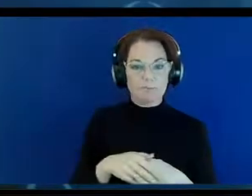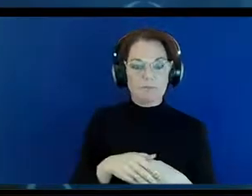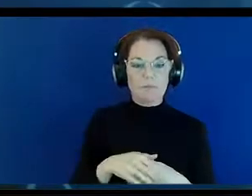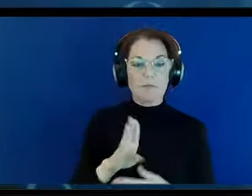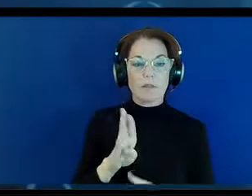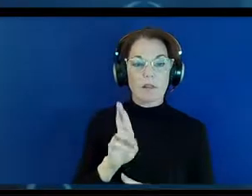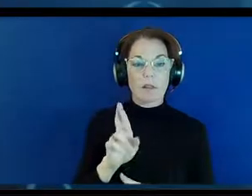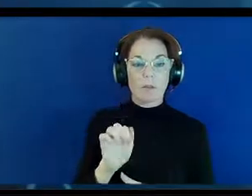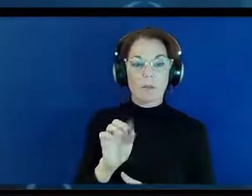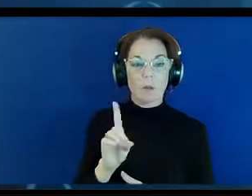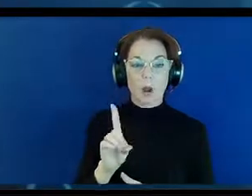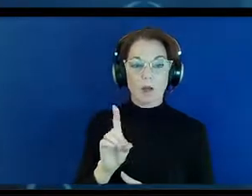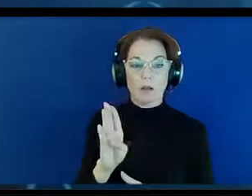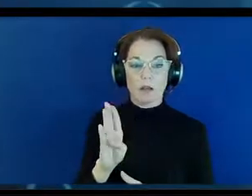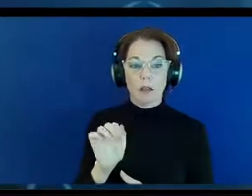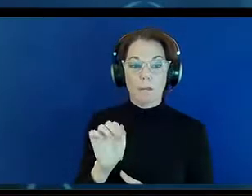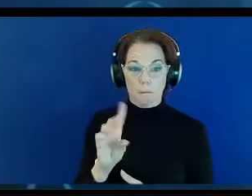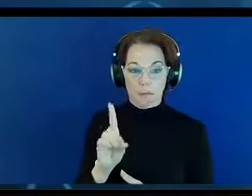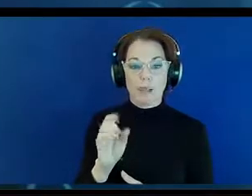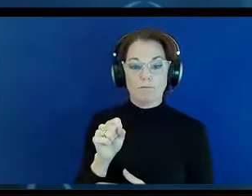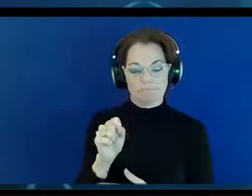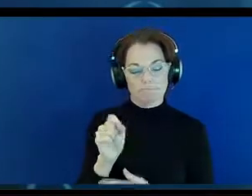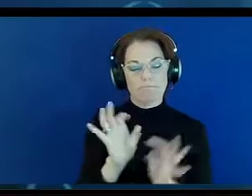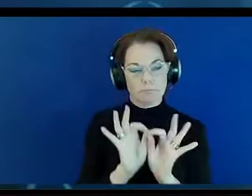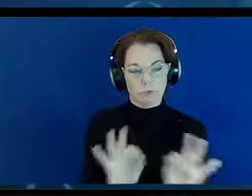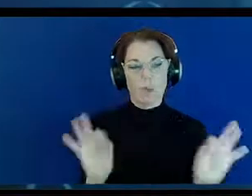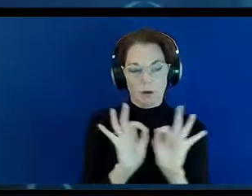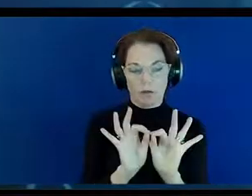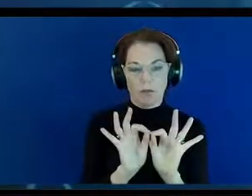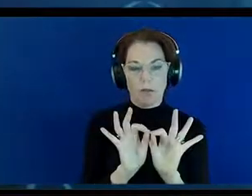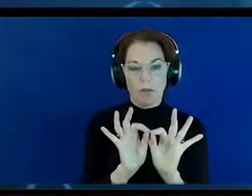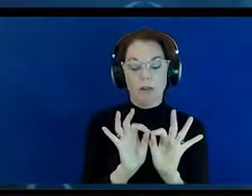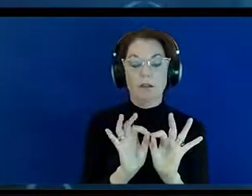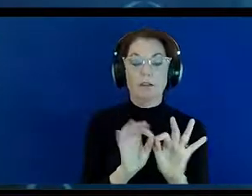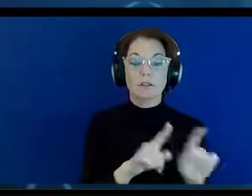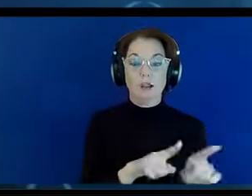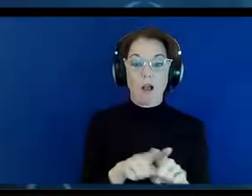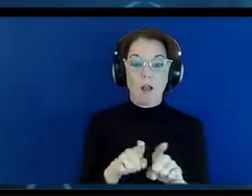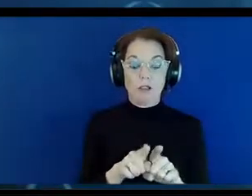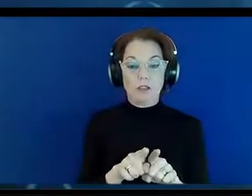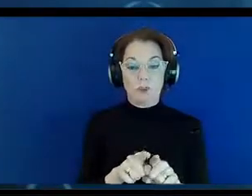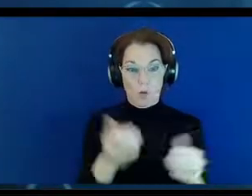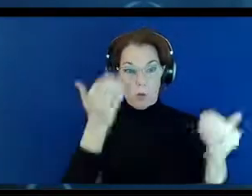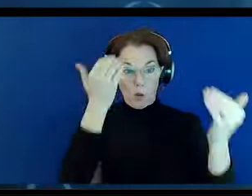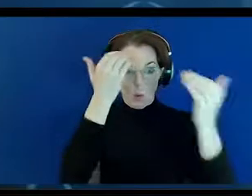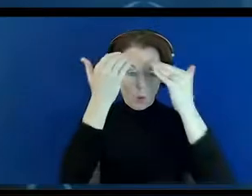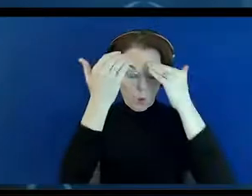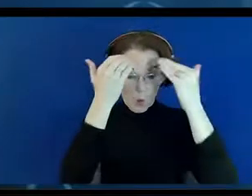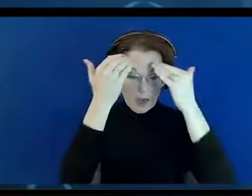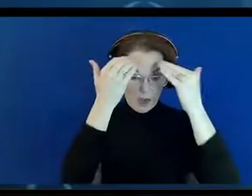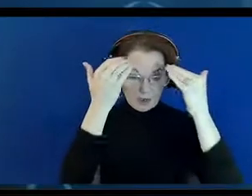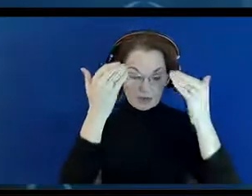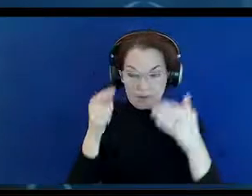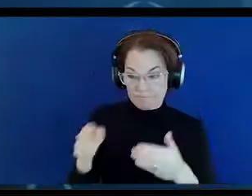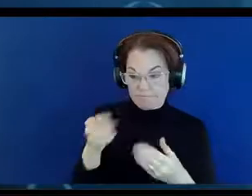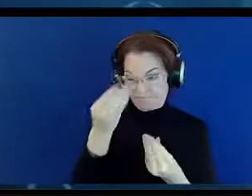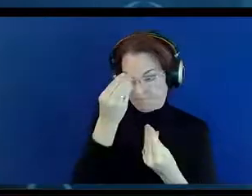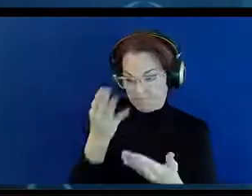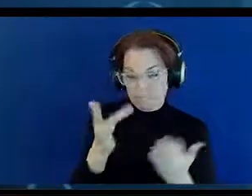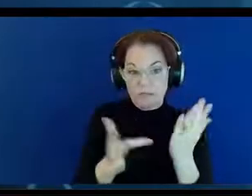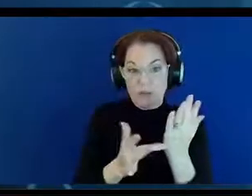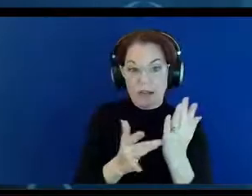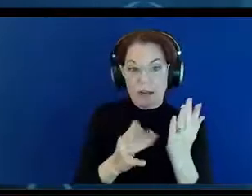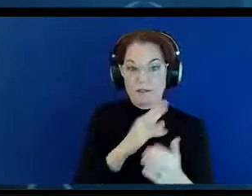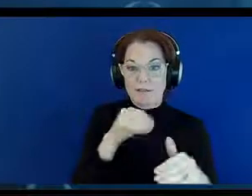going to be critical as well here. And then we need to increase awareness of those technologies, ensure that they're accessible. That could